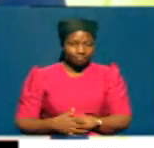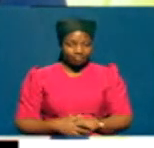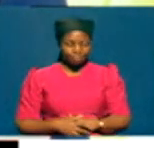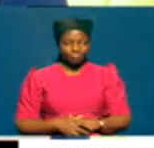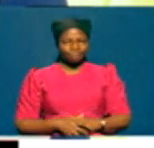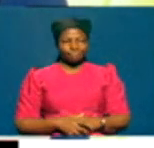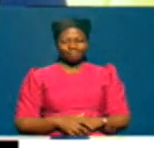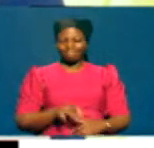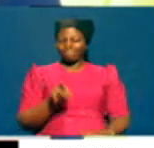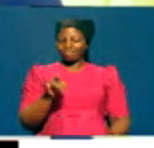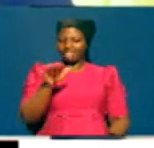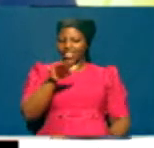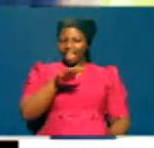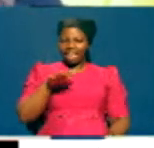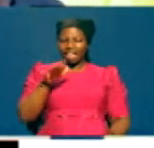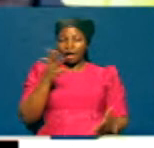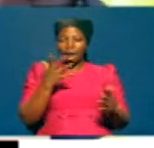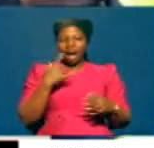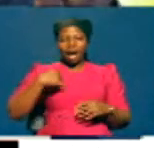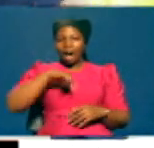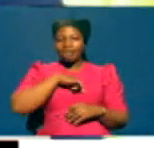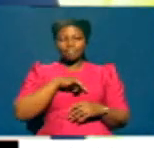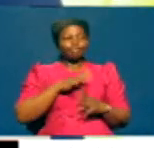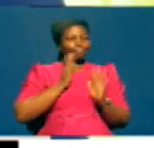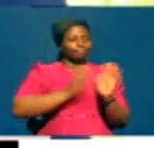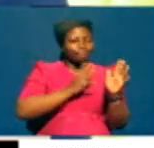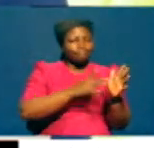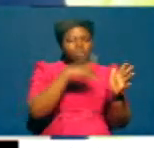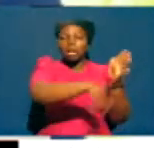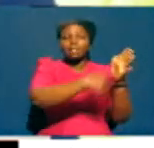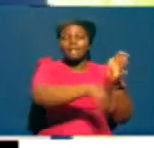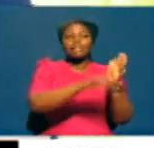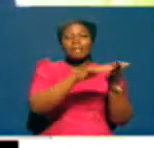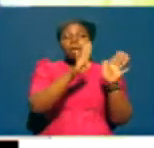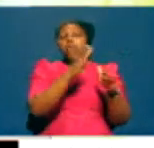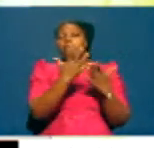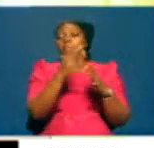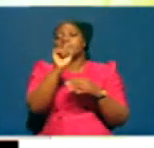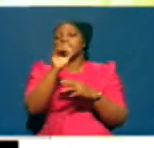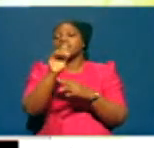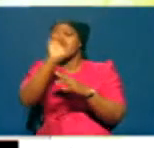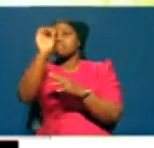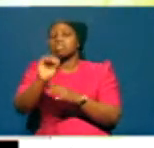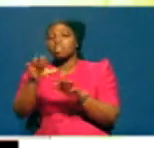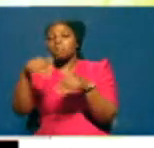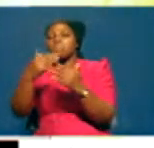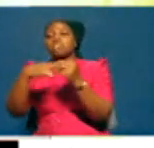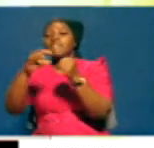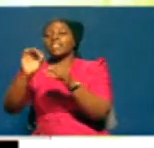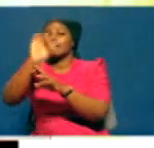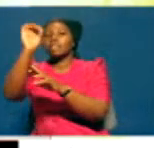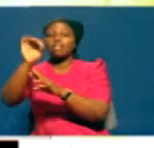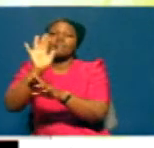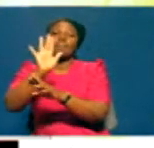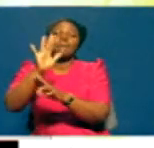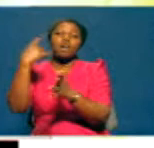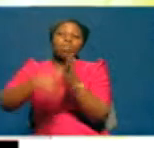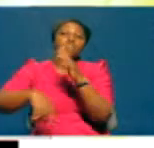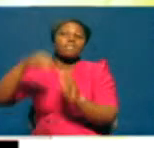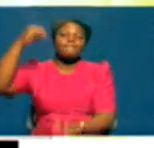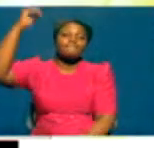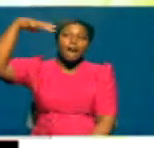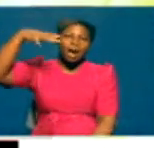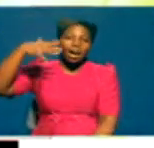That is where we go for maybe 50% or even 70% of your costs, energy costs,